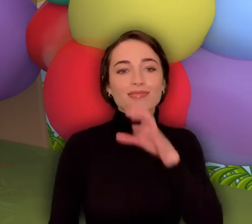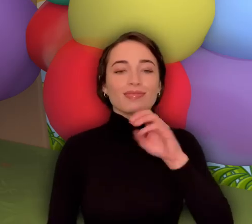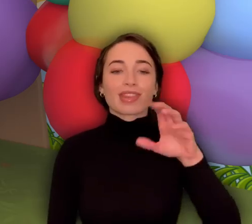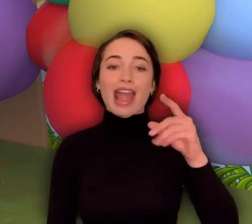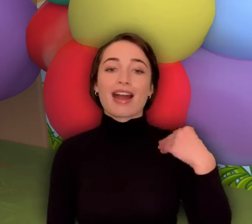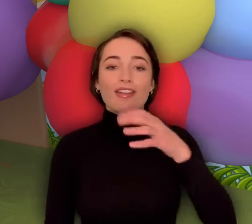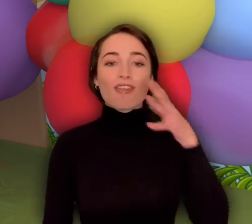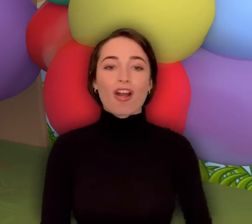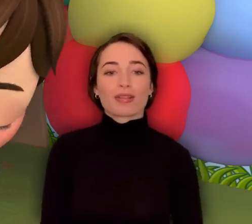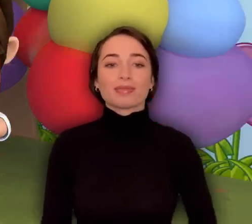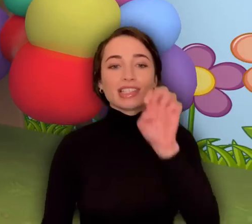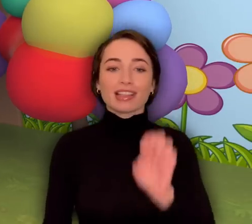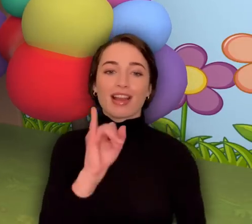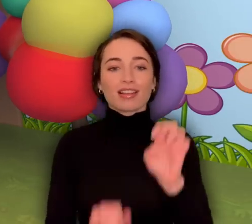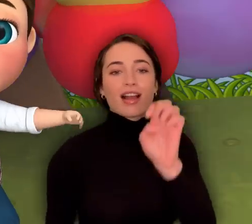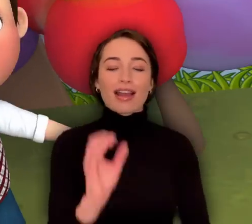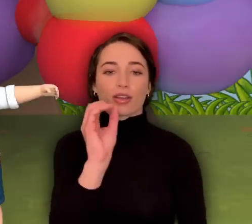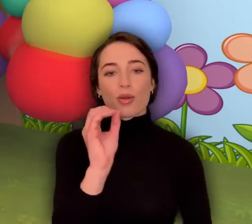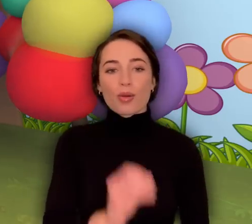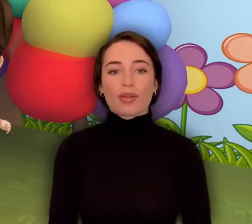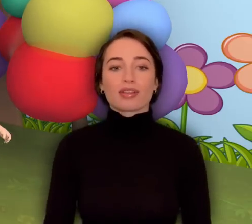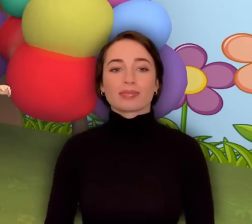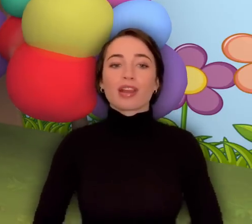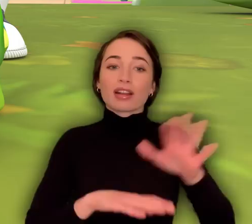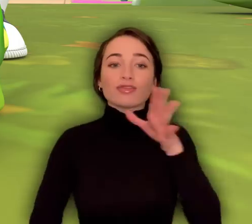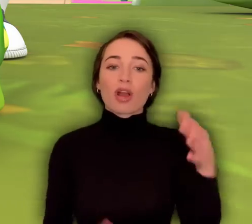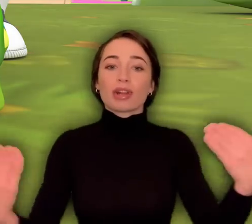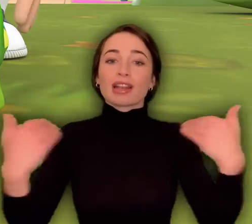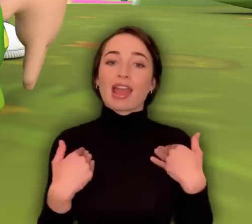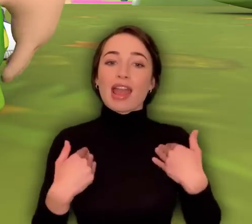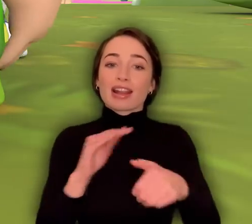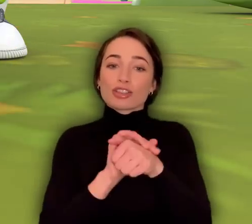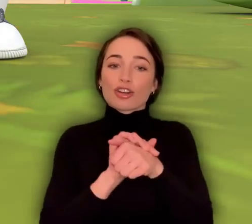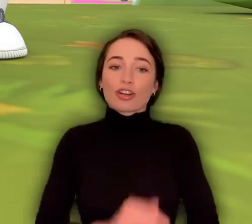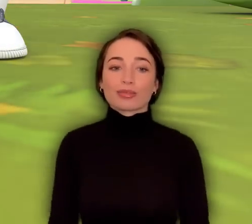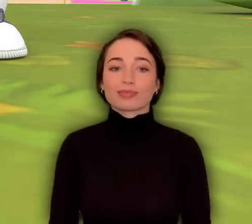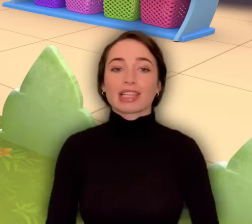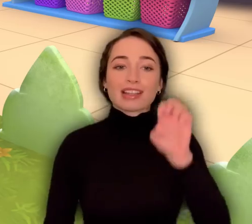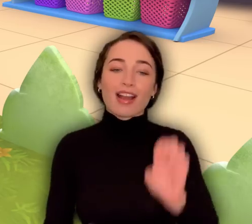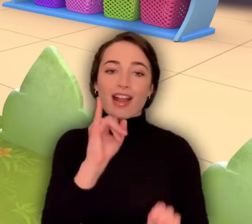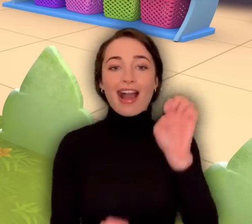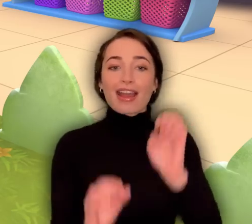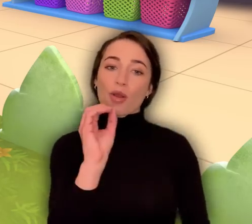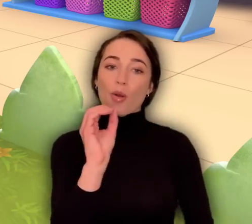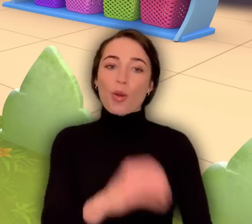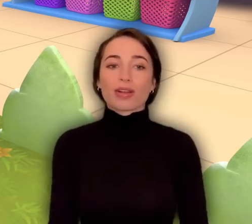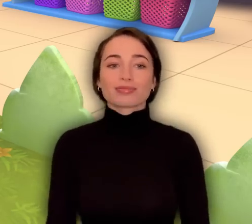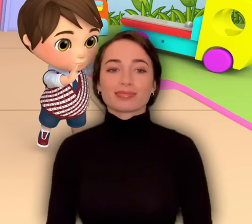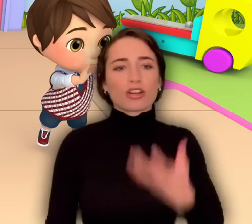old MacDonald had a farm e-i-e-i-o and on his farm he had a turtle